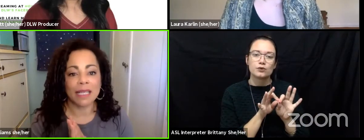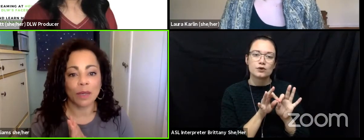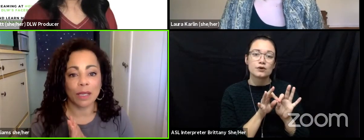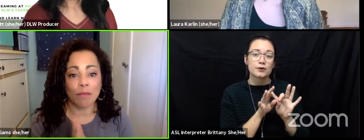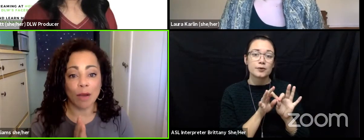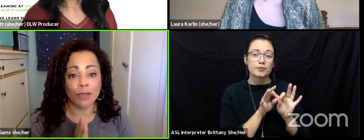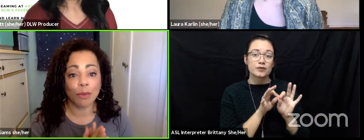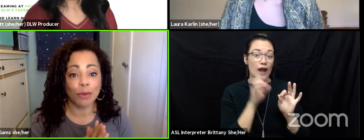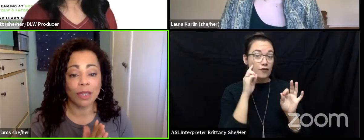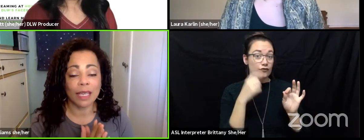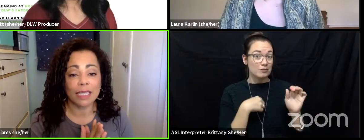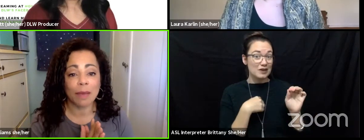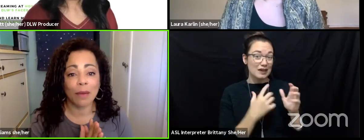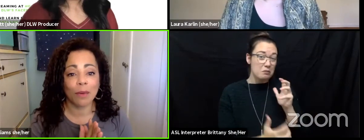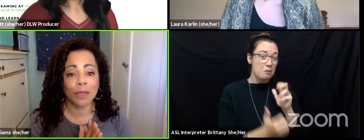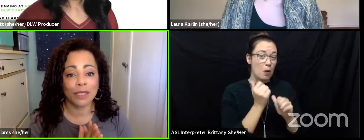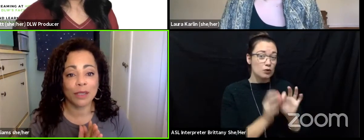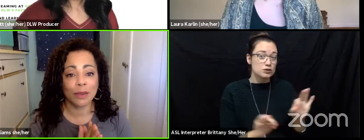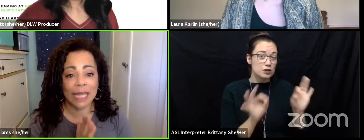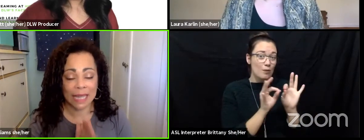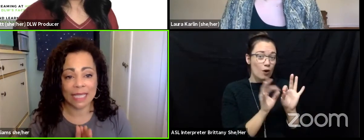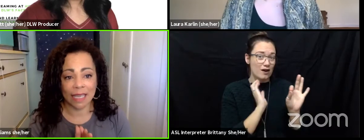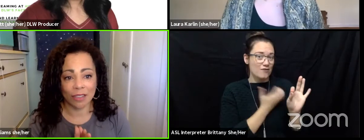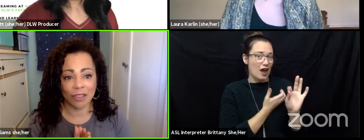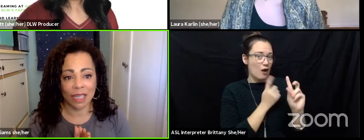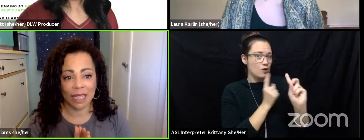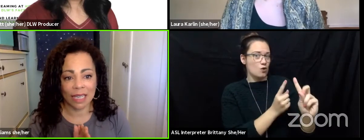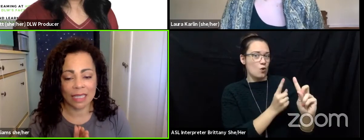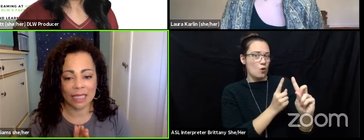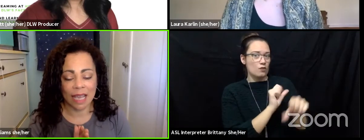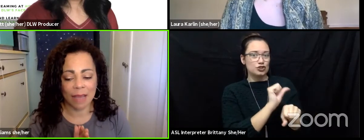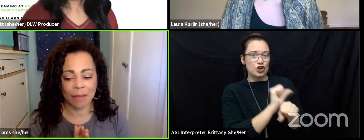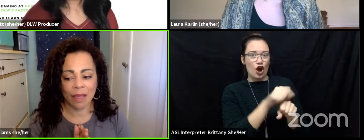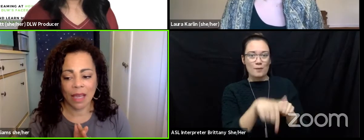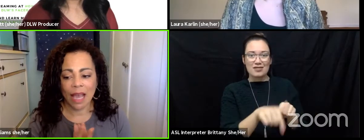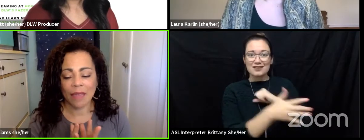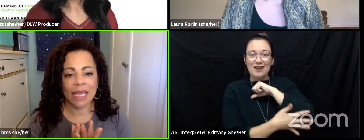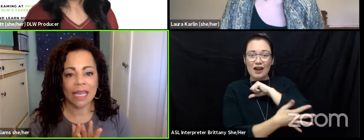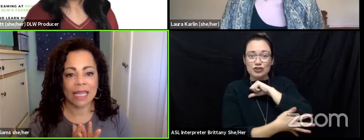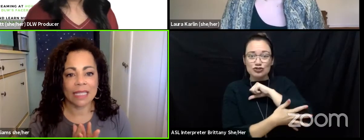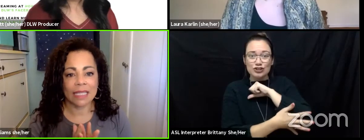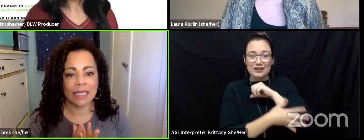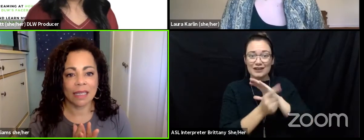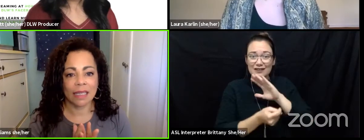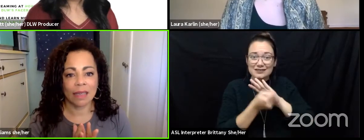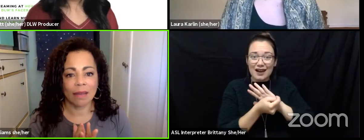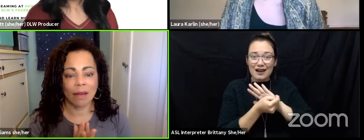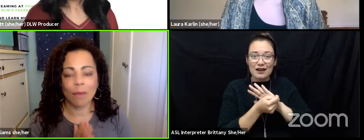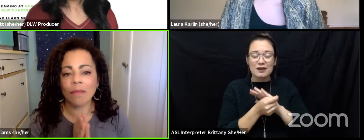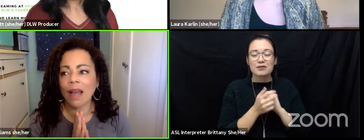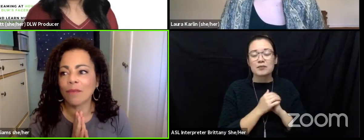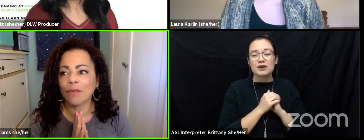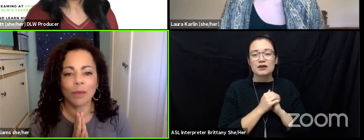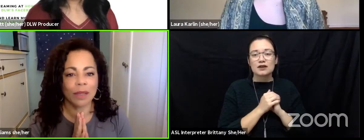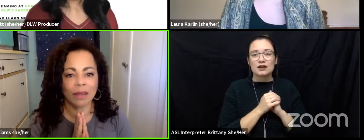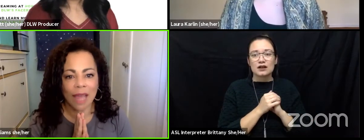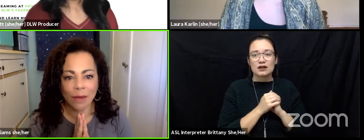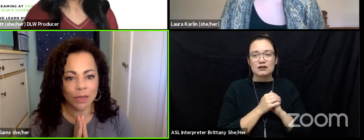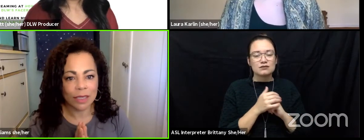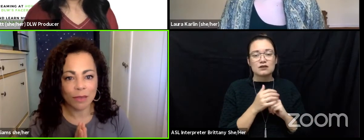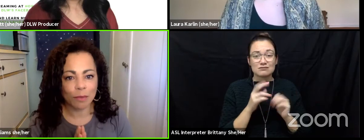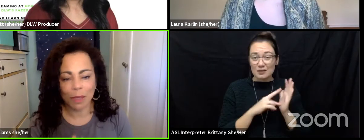to me, it's one of the most important things about what we do in this country at this time. And that is, I work